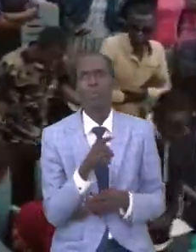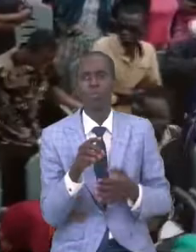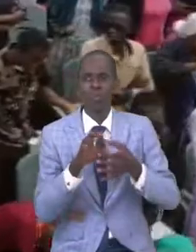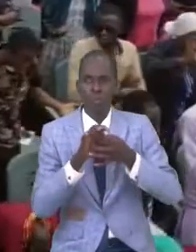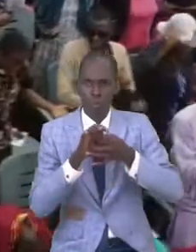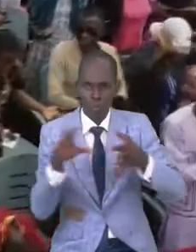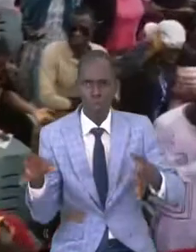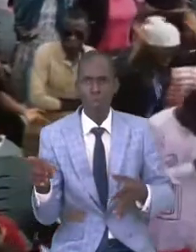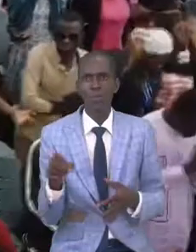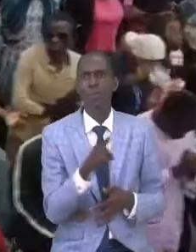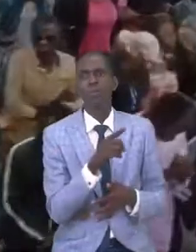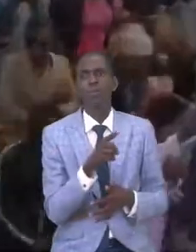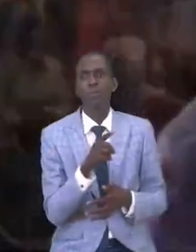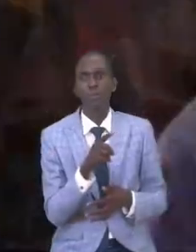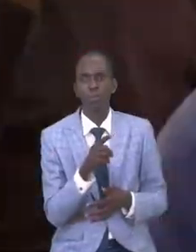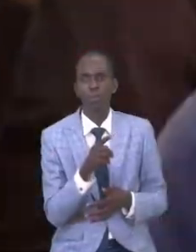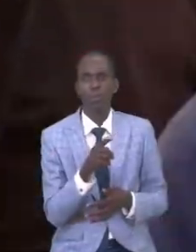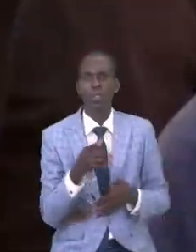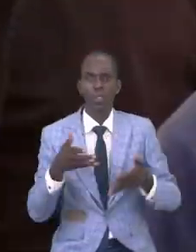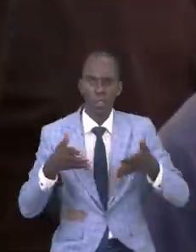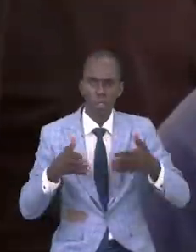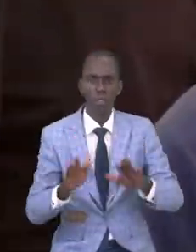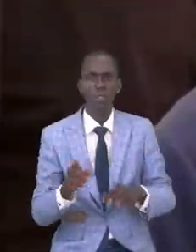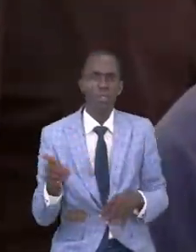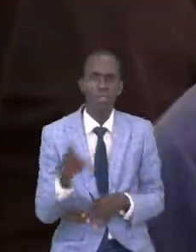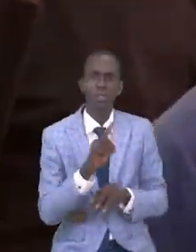Lucy. Let him go.